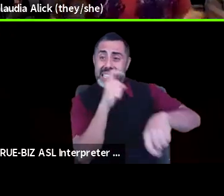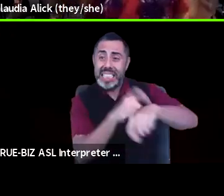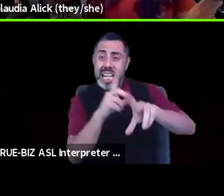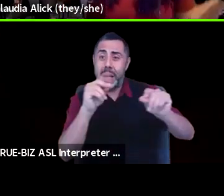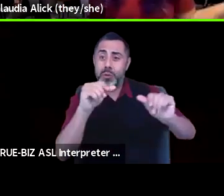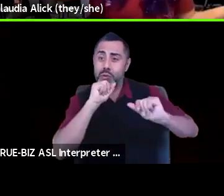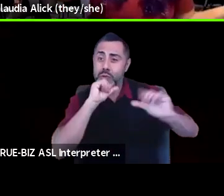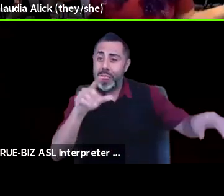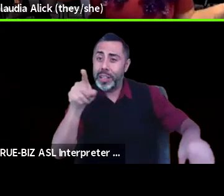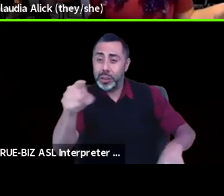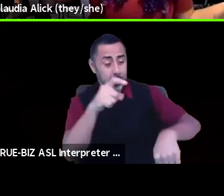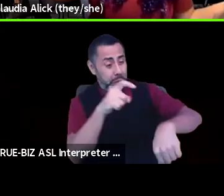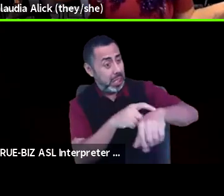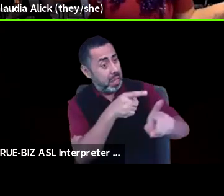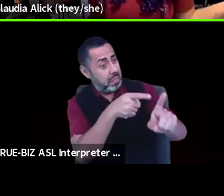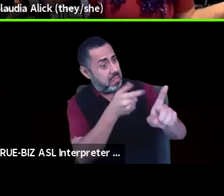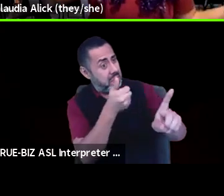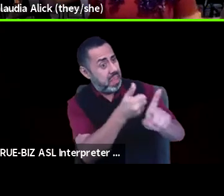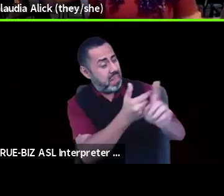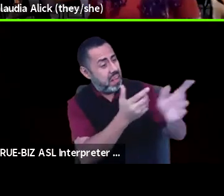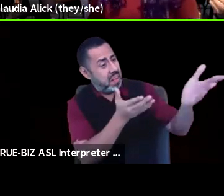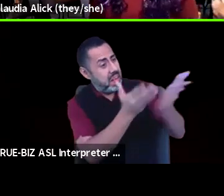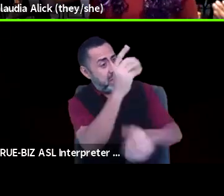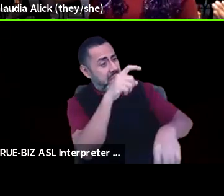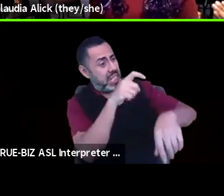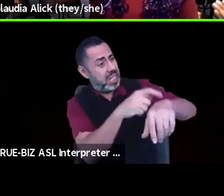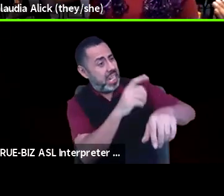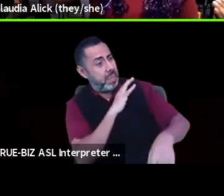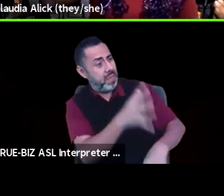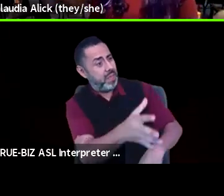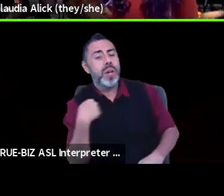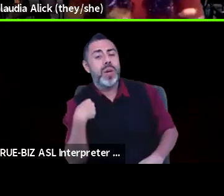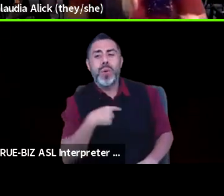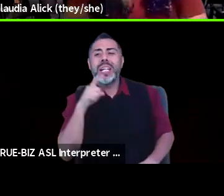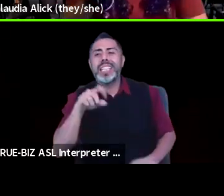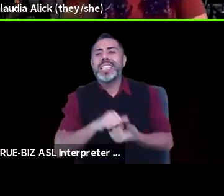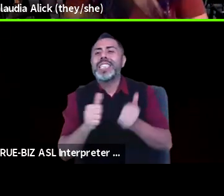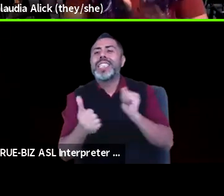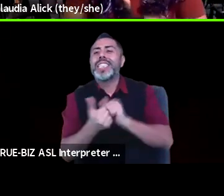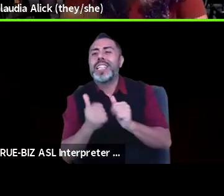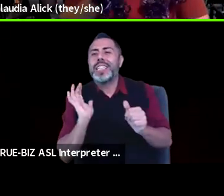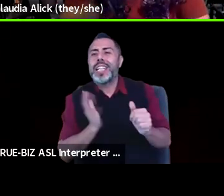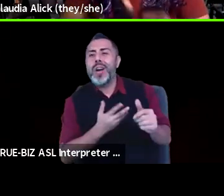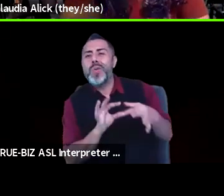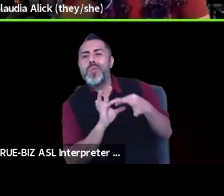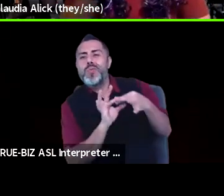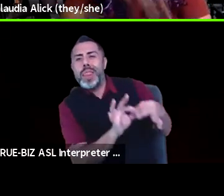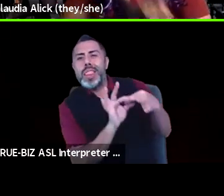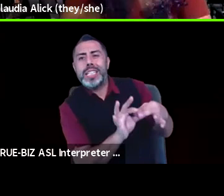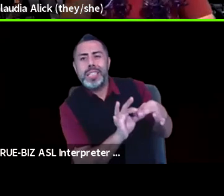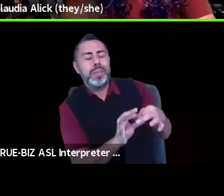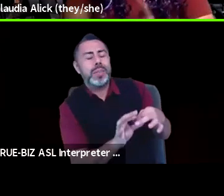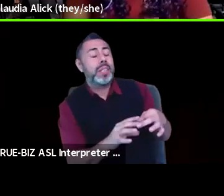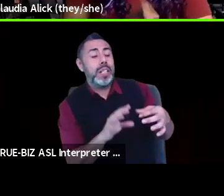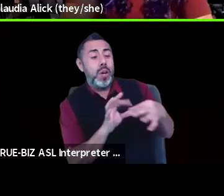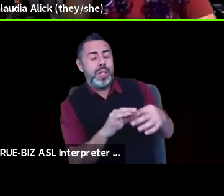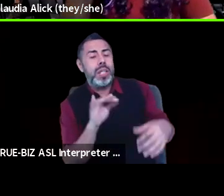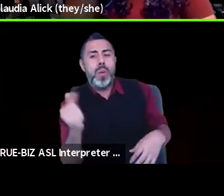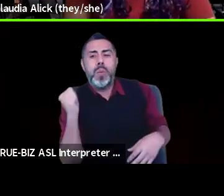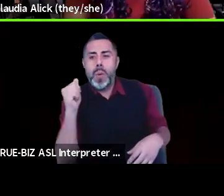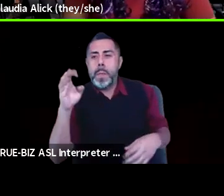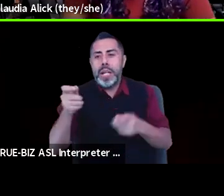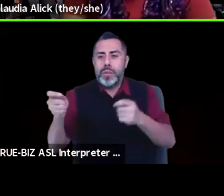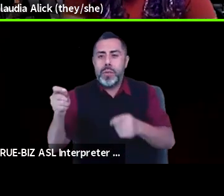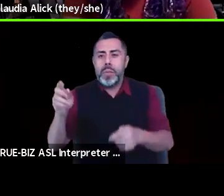right. Time is fine. In fact, what we need to do is get a different relationship of time that isn't being controlled by white heterosexual